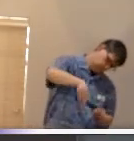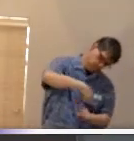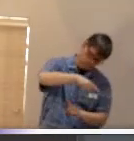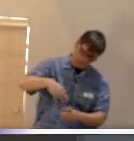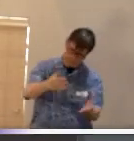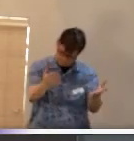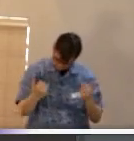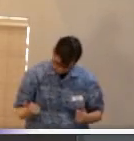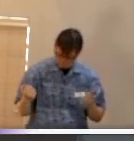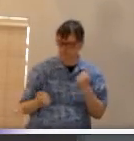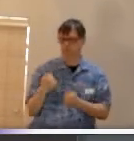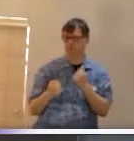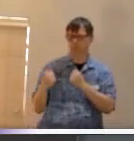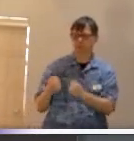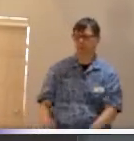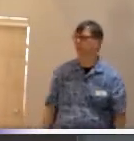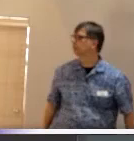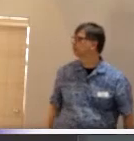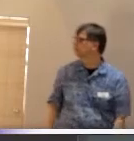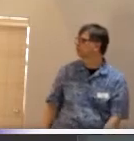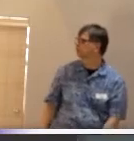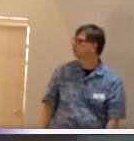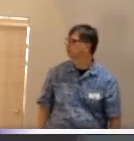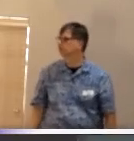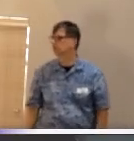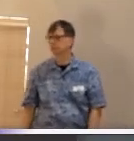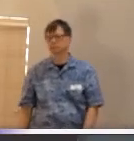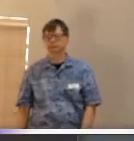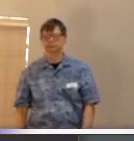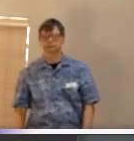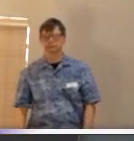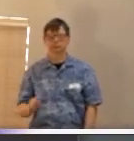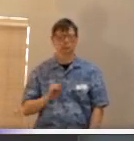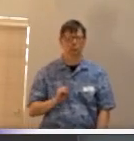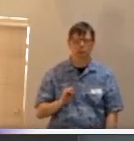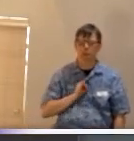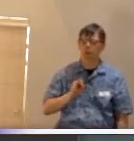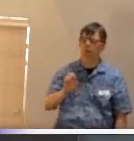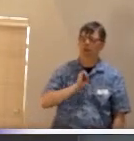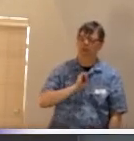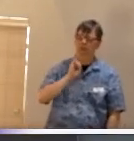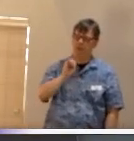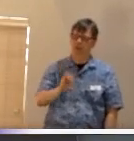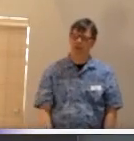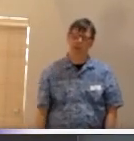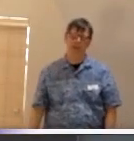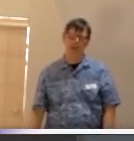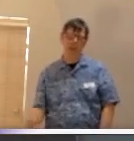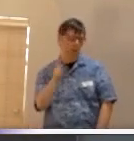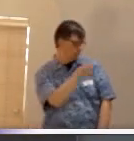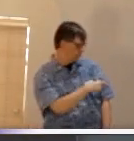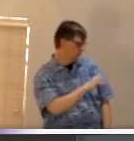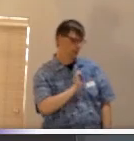energy, and I'm not really Tracy, I'm just Tracy's that pattern, then who am I? Who am I at